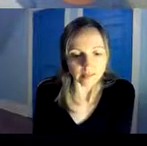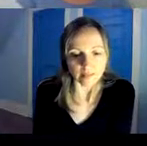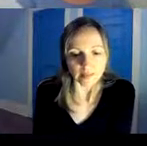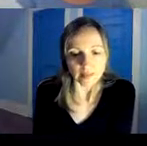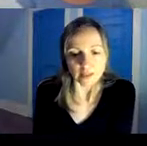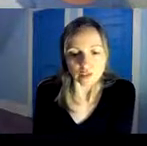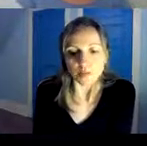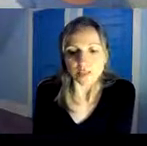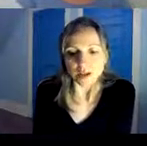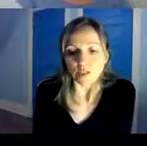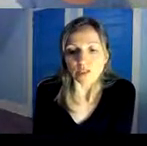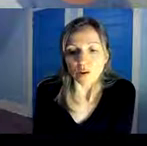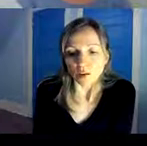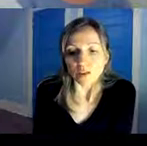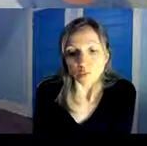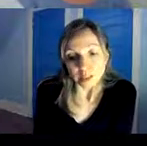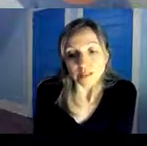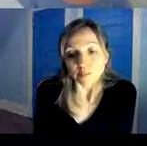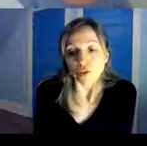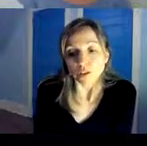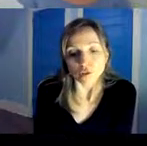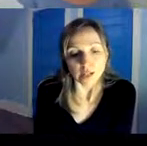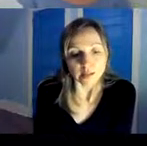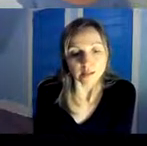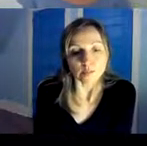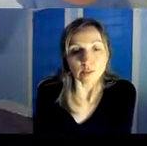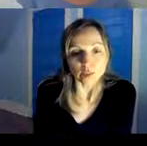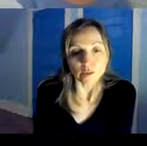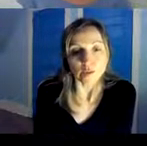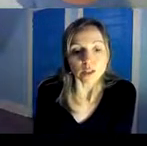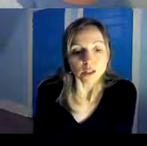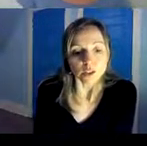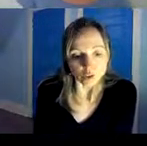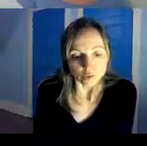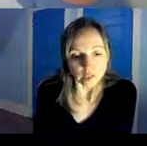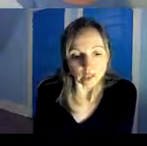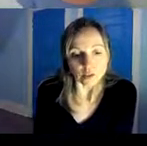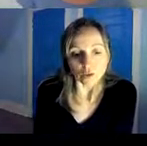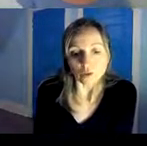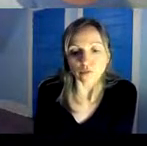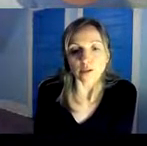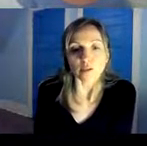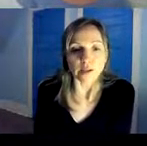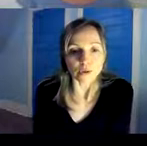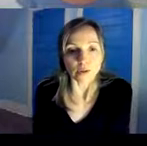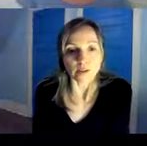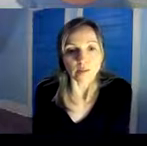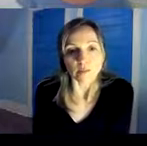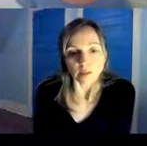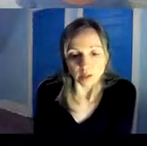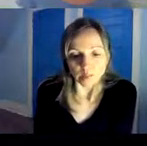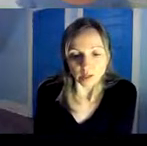Canada. Japanese knotweed is well established in Eastern Canada from Ontario to Newfoundland and is also found in